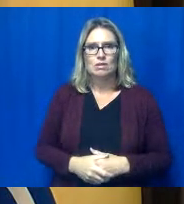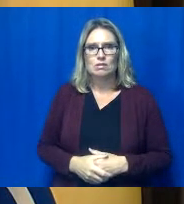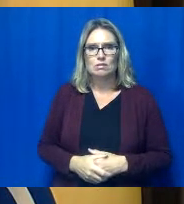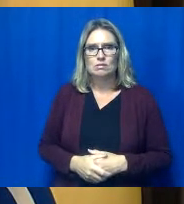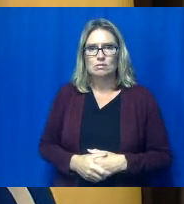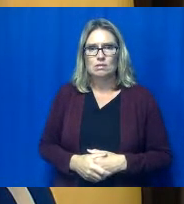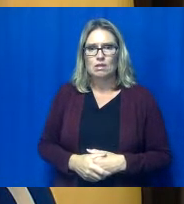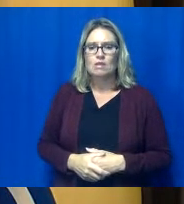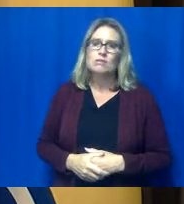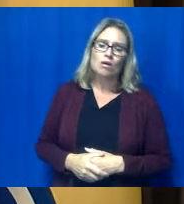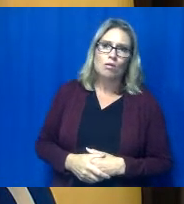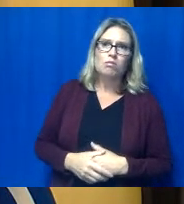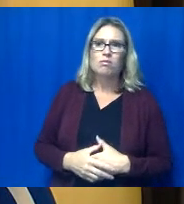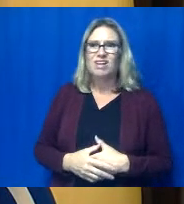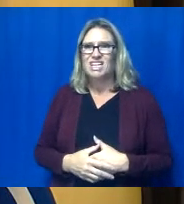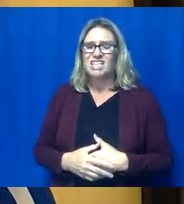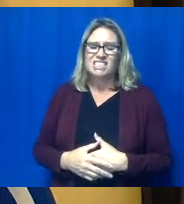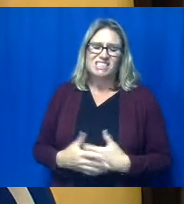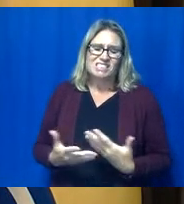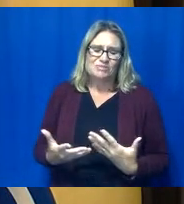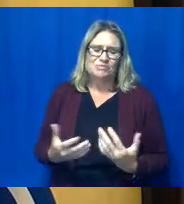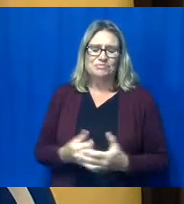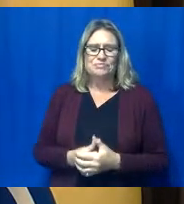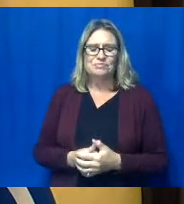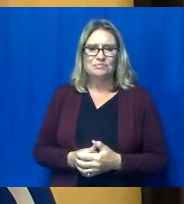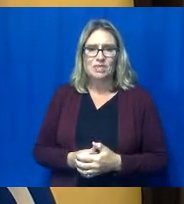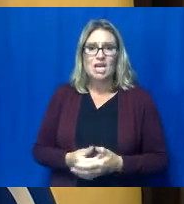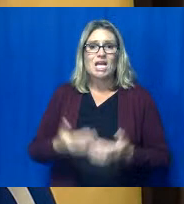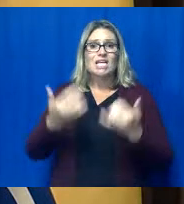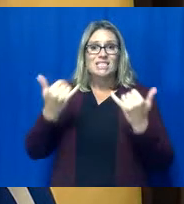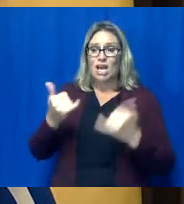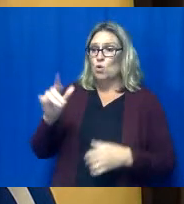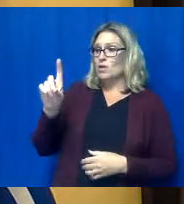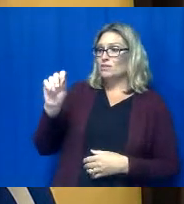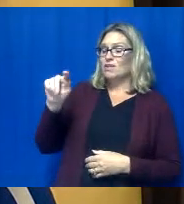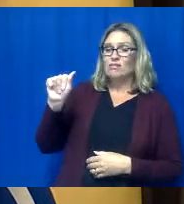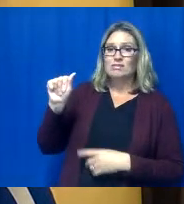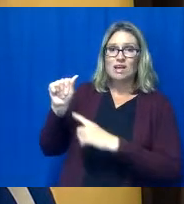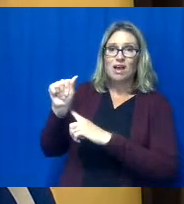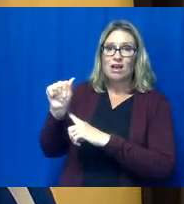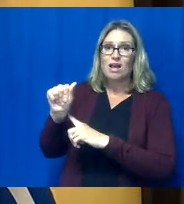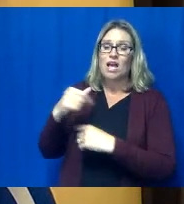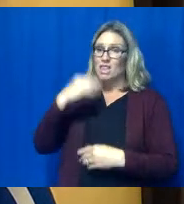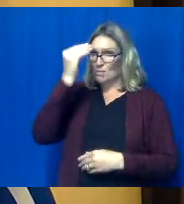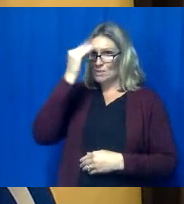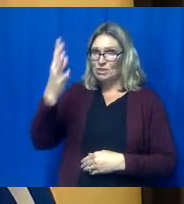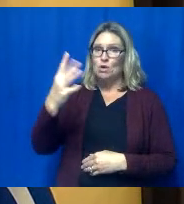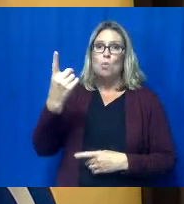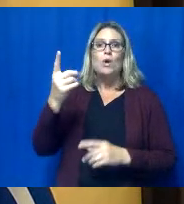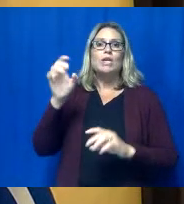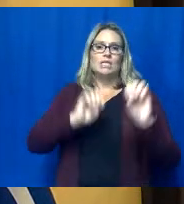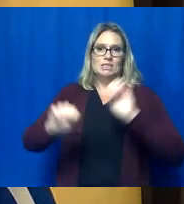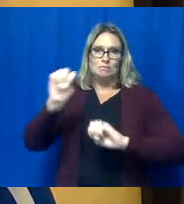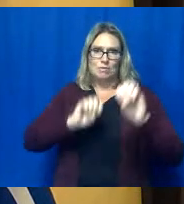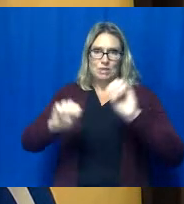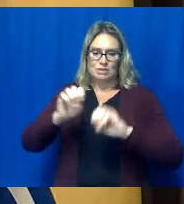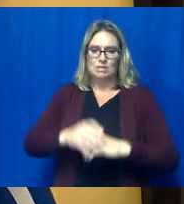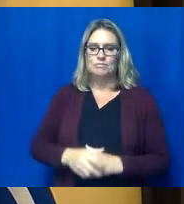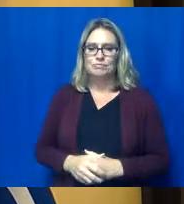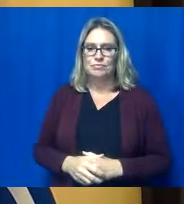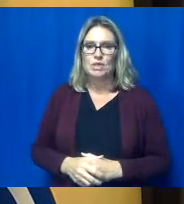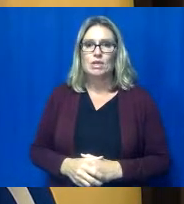quasi-acceptable. And now we have the Delta variant. And let me tell you about an experiment. The experiment is